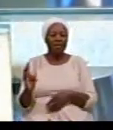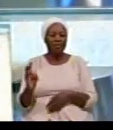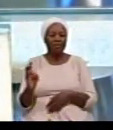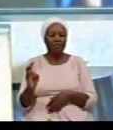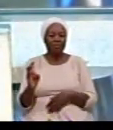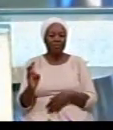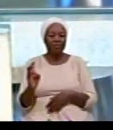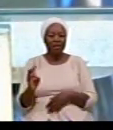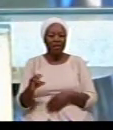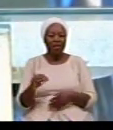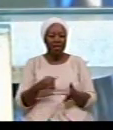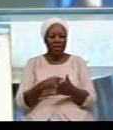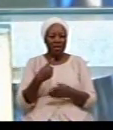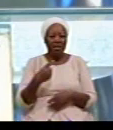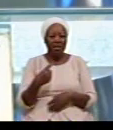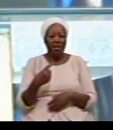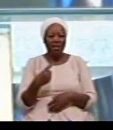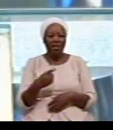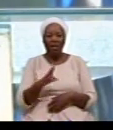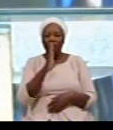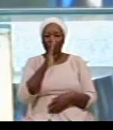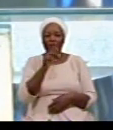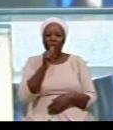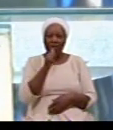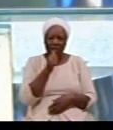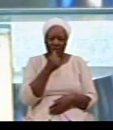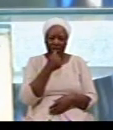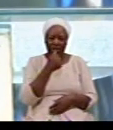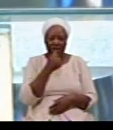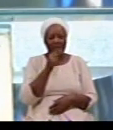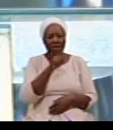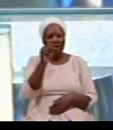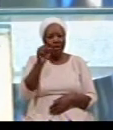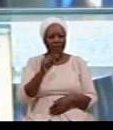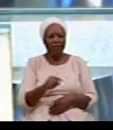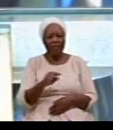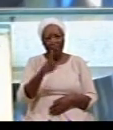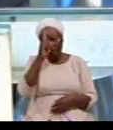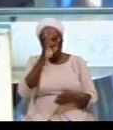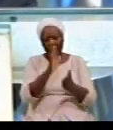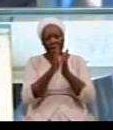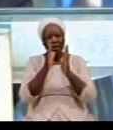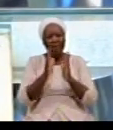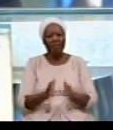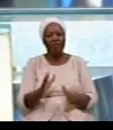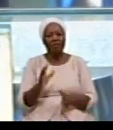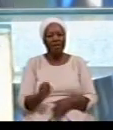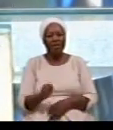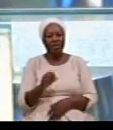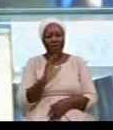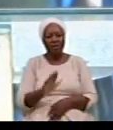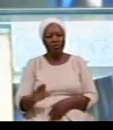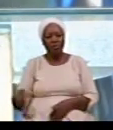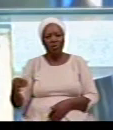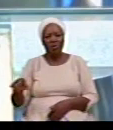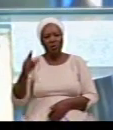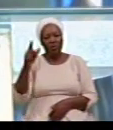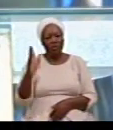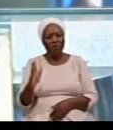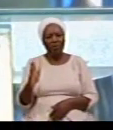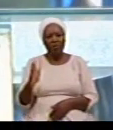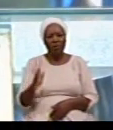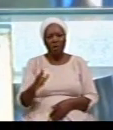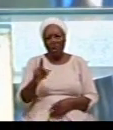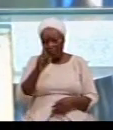It says, be patient therefore, brethren, children of God, saints of